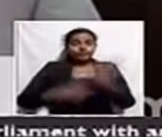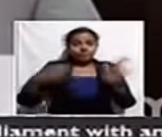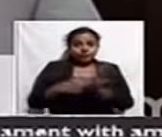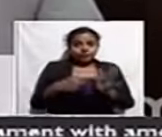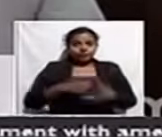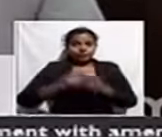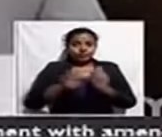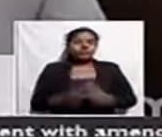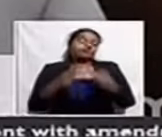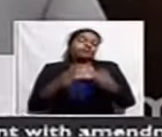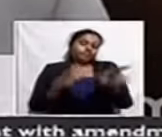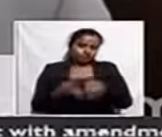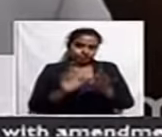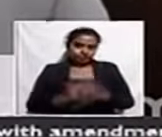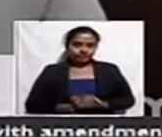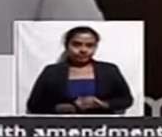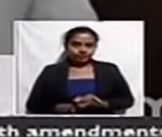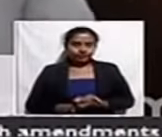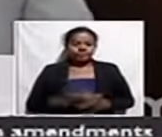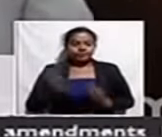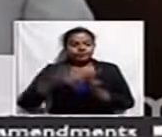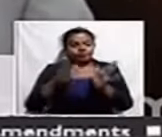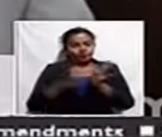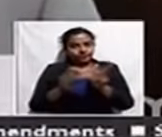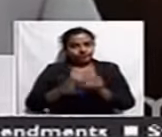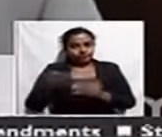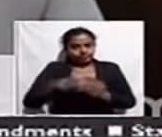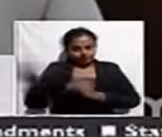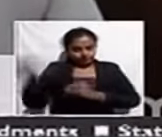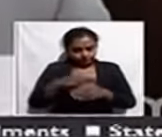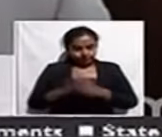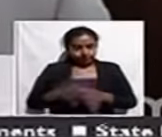of the IMF SDR allocation due to us